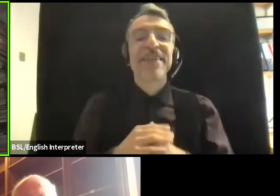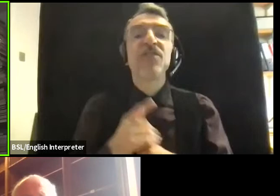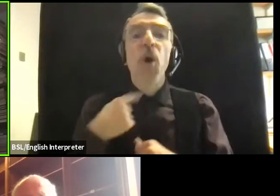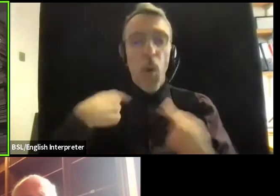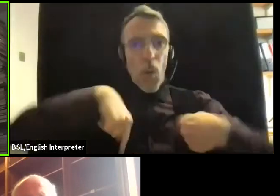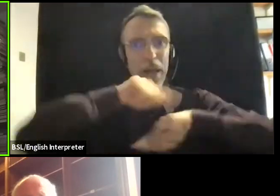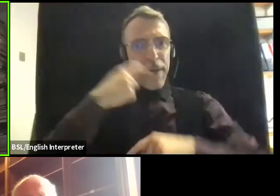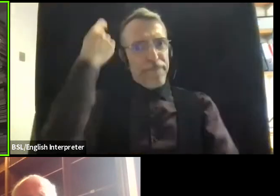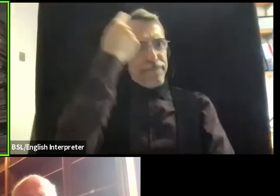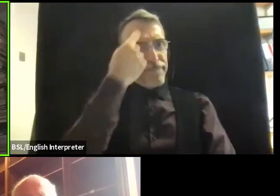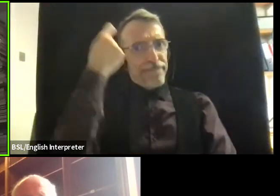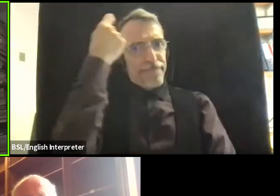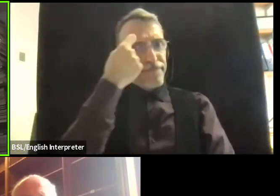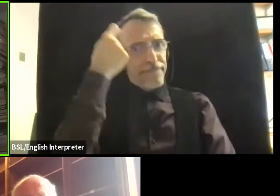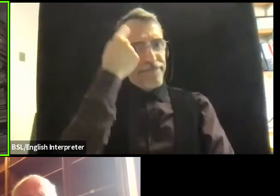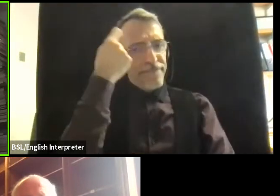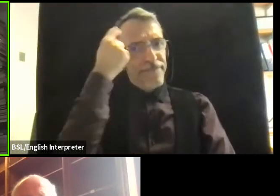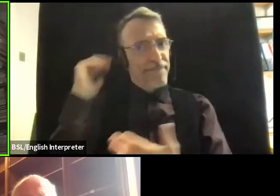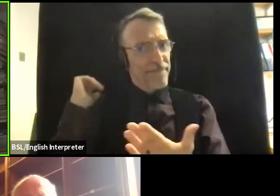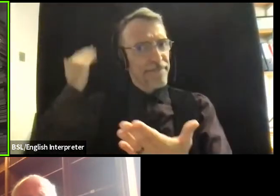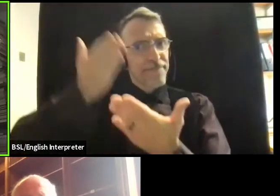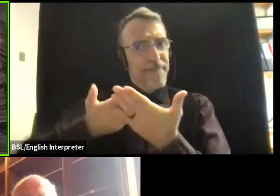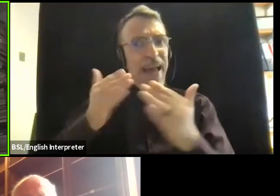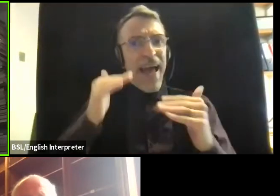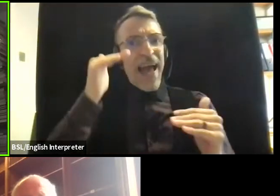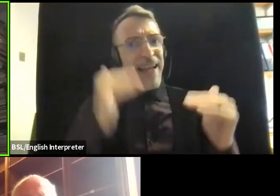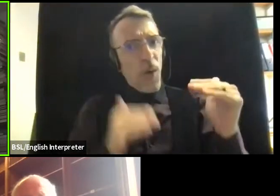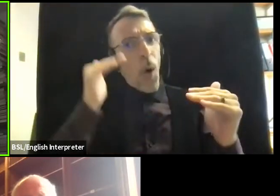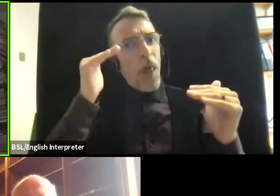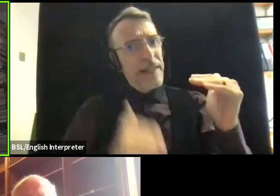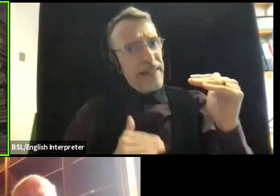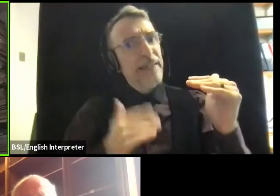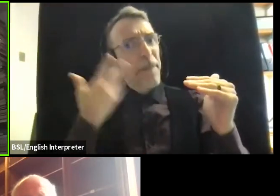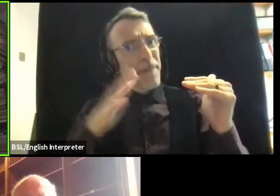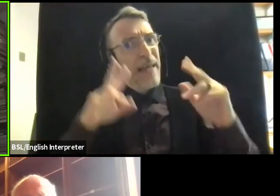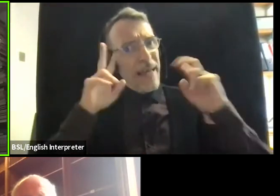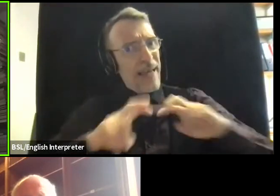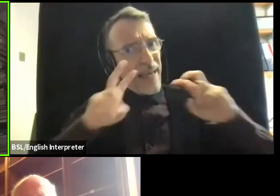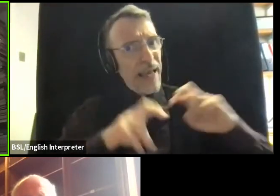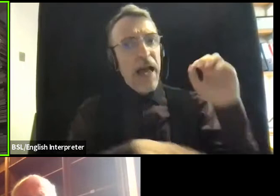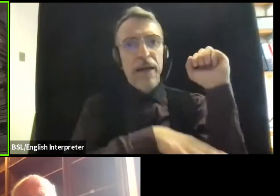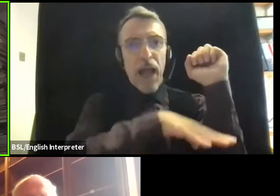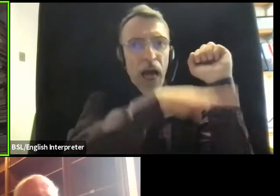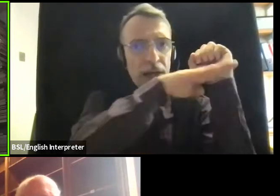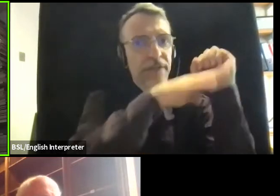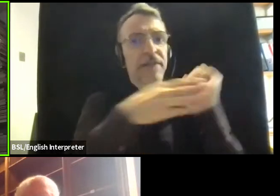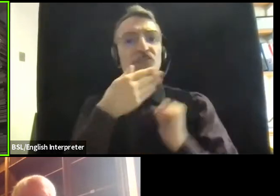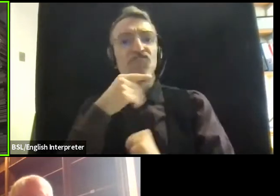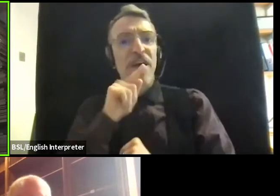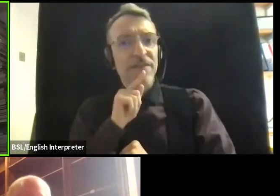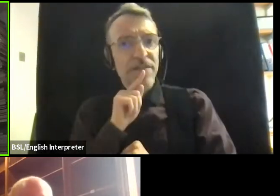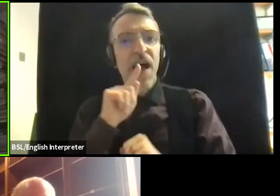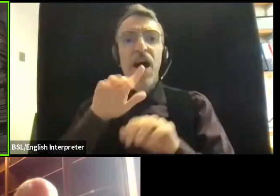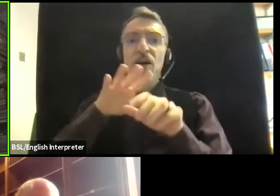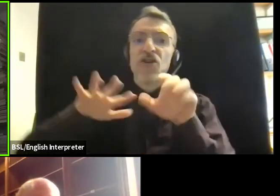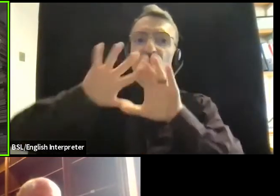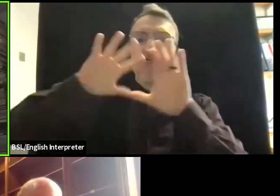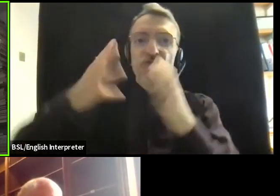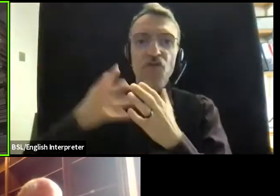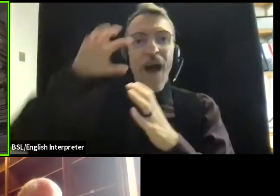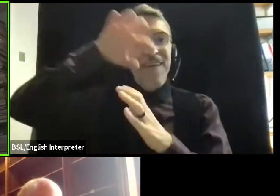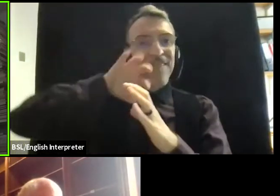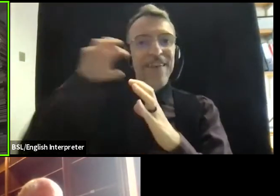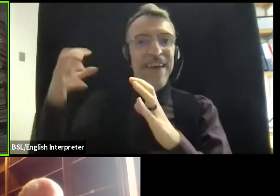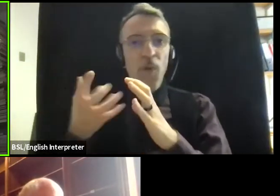think. We have looked at inequalities in relation to class, to gender, to geographic location, to